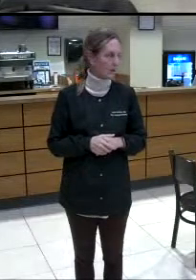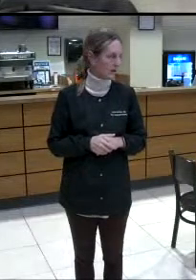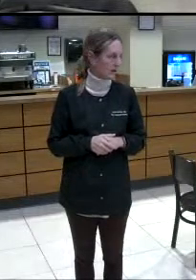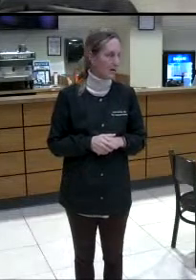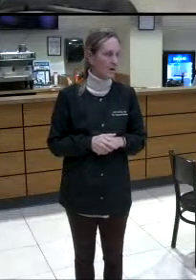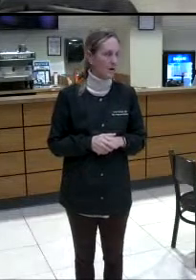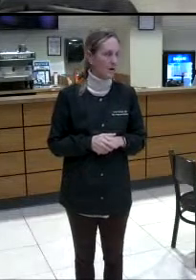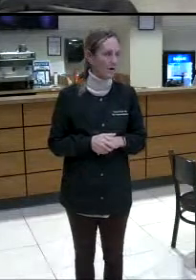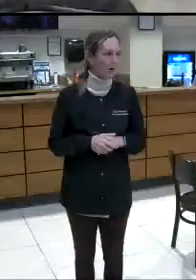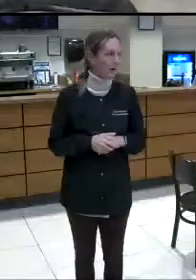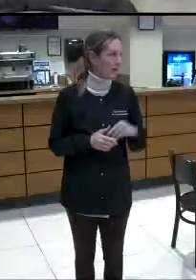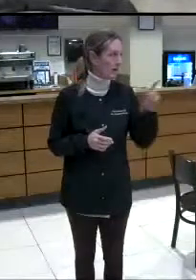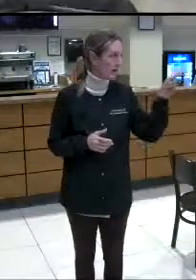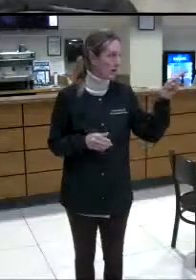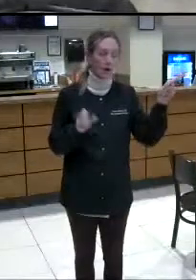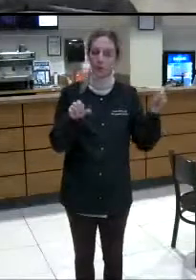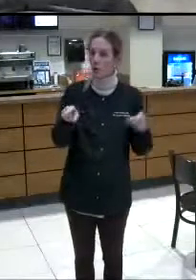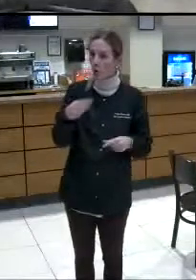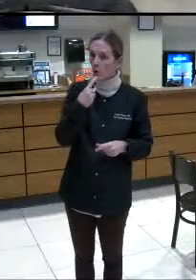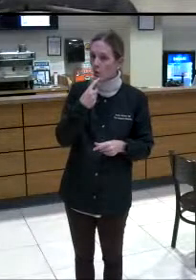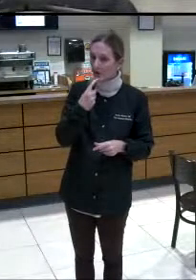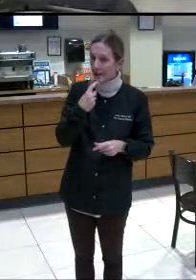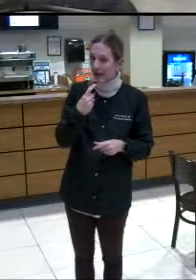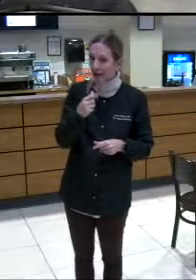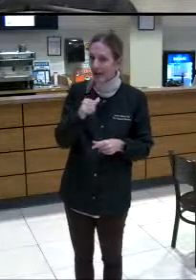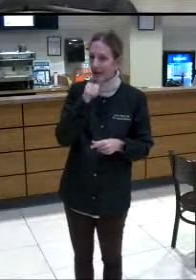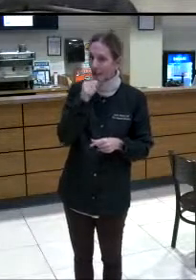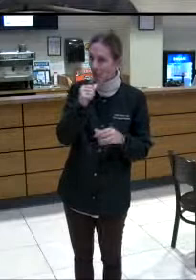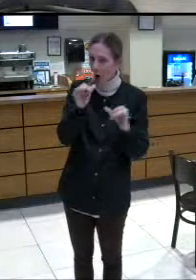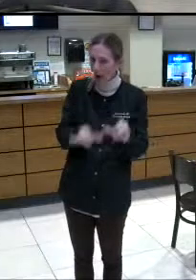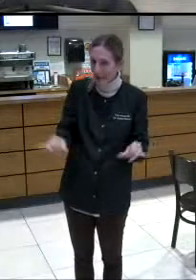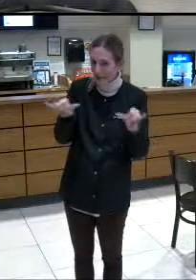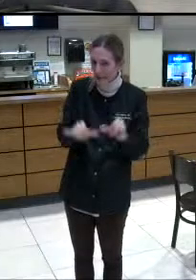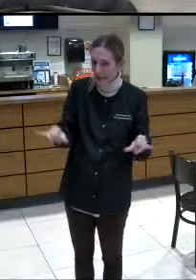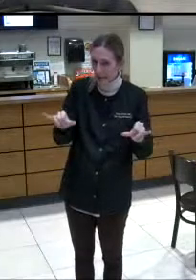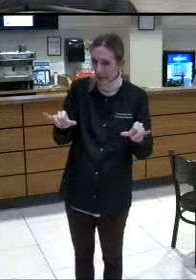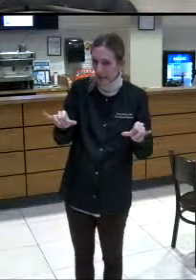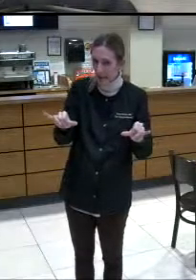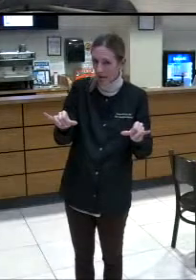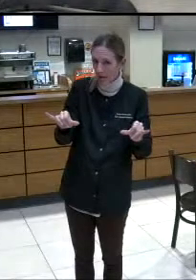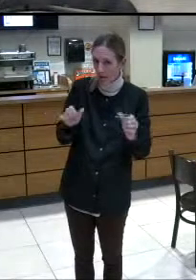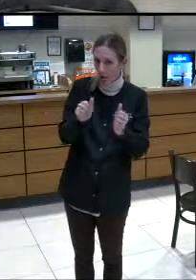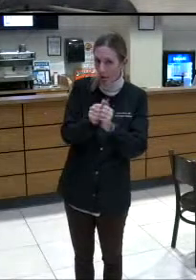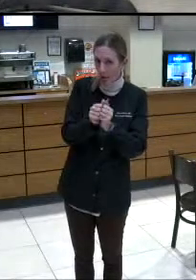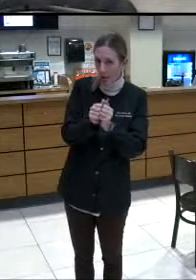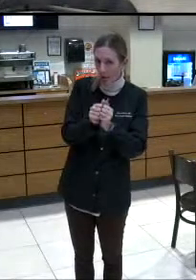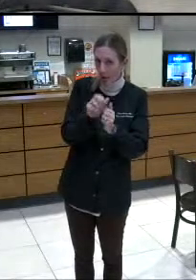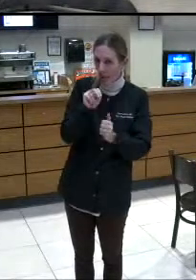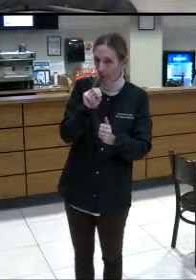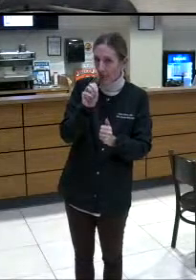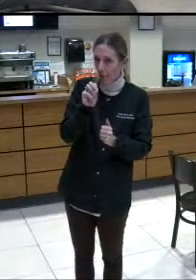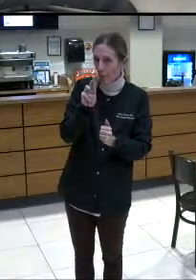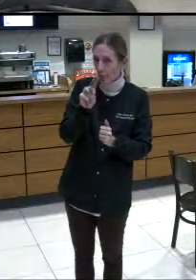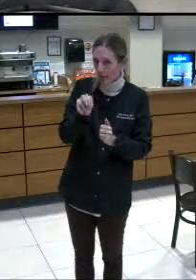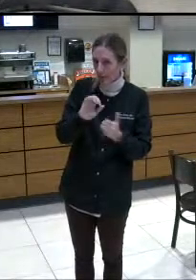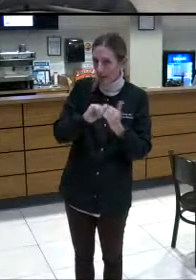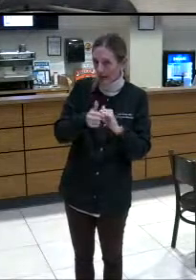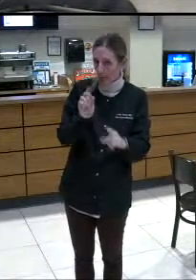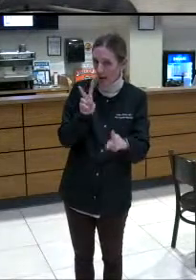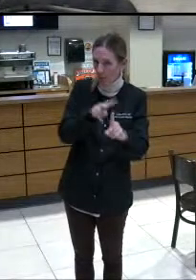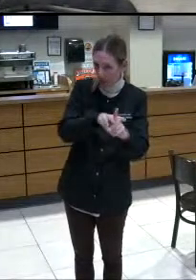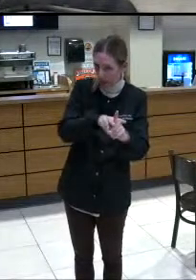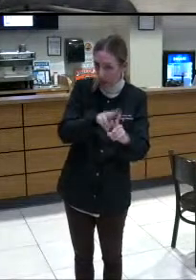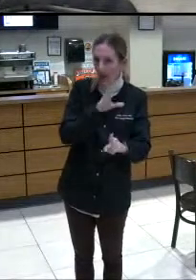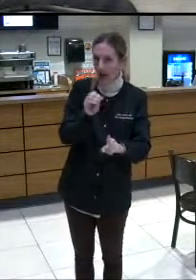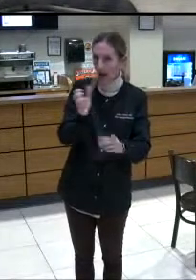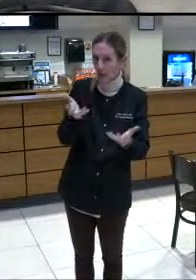So it's inconsistency in terms of what the norm is saying and how we're applying that, and then also wanting to make sure that